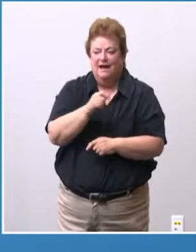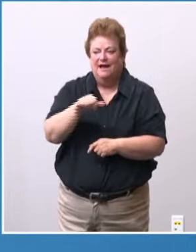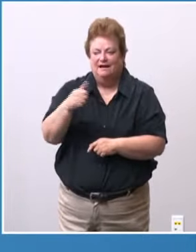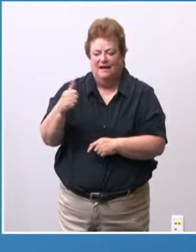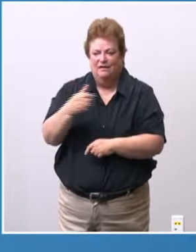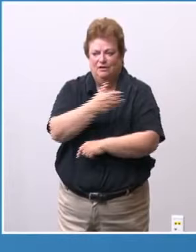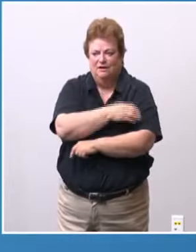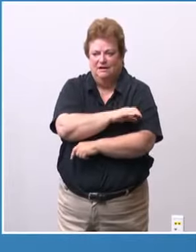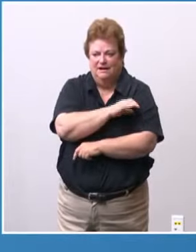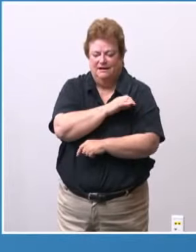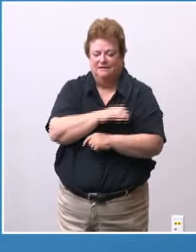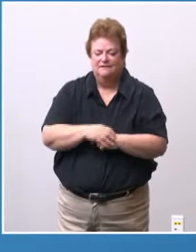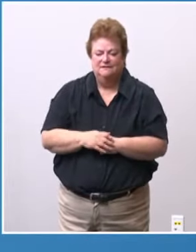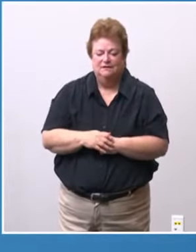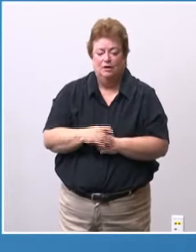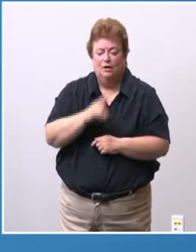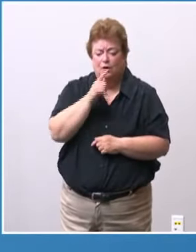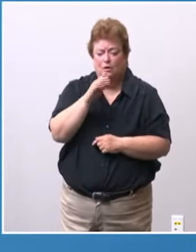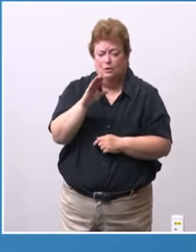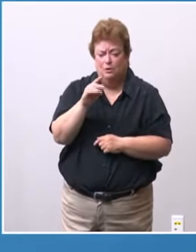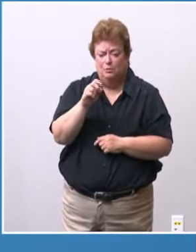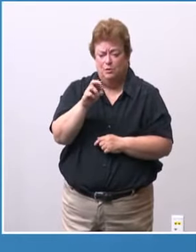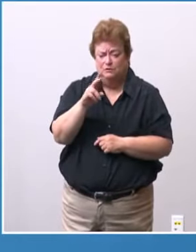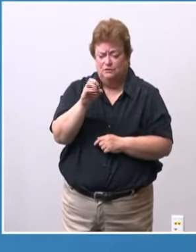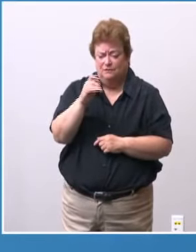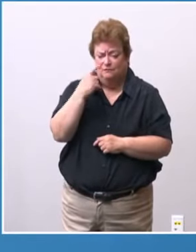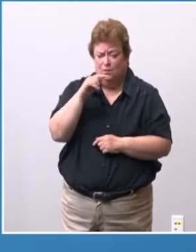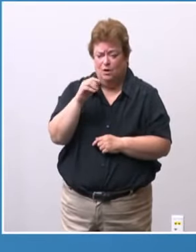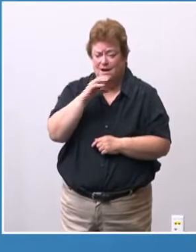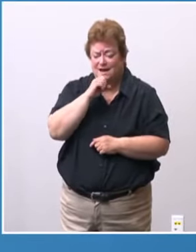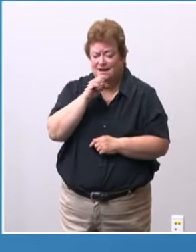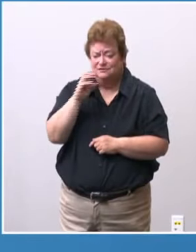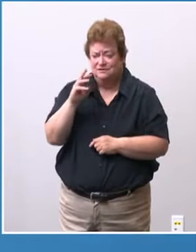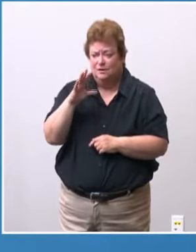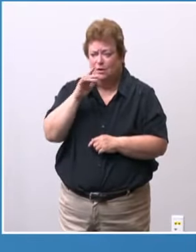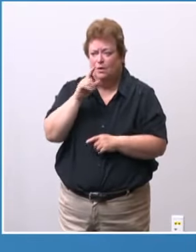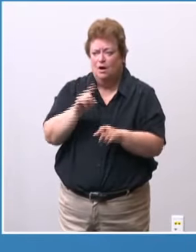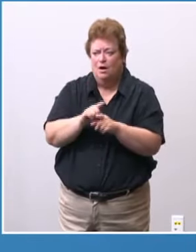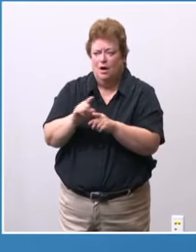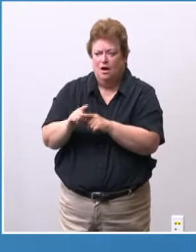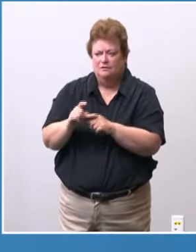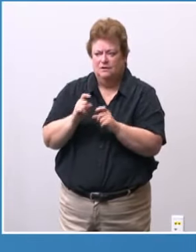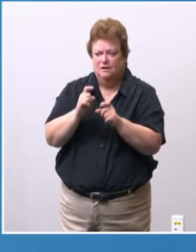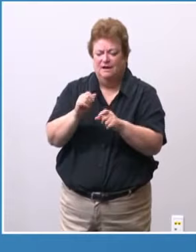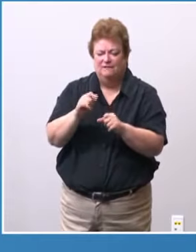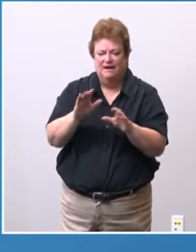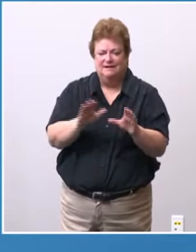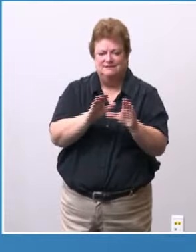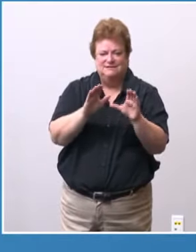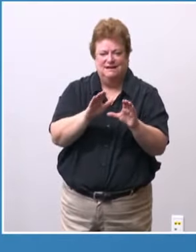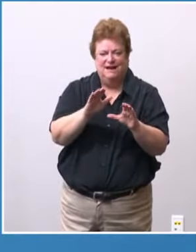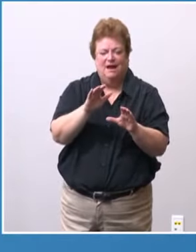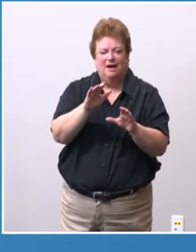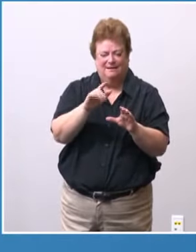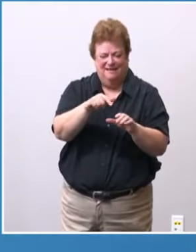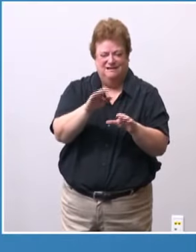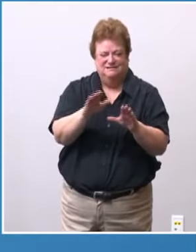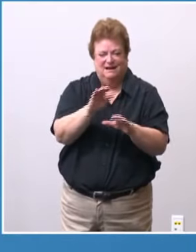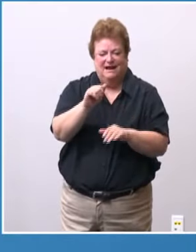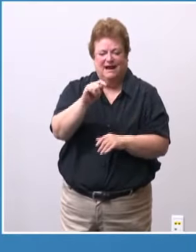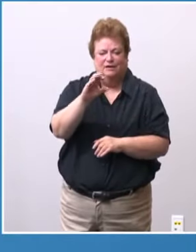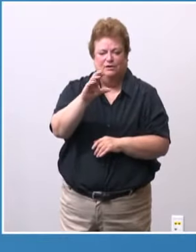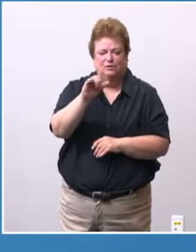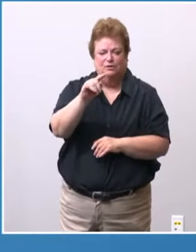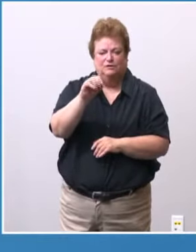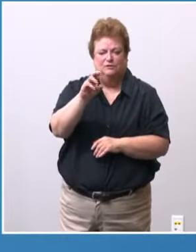clinics. Booster doses for people aged 65 and older will also be offered at Sunday's clinic at Crystal Ray Church and at a